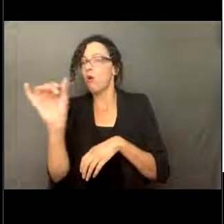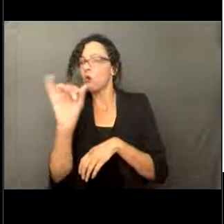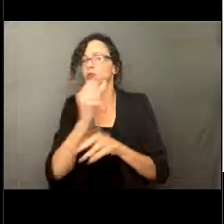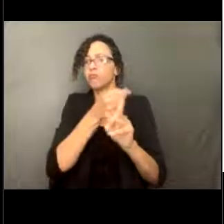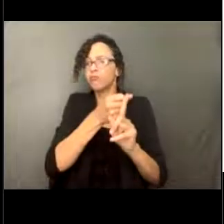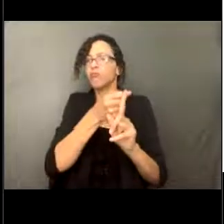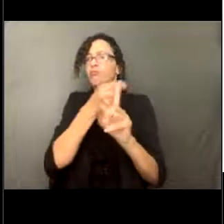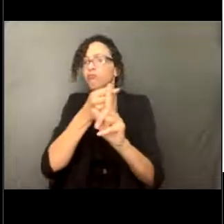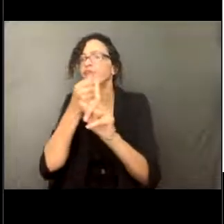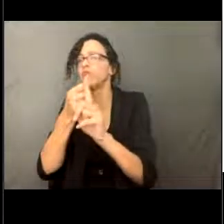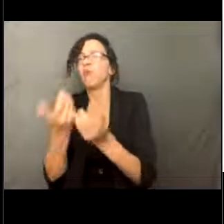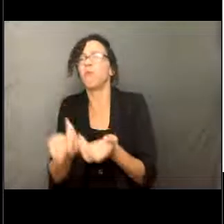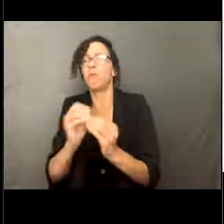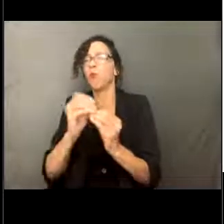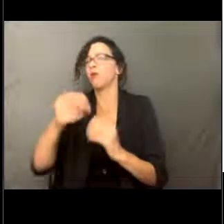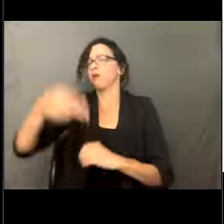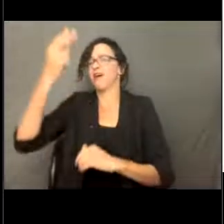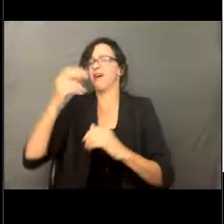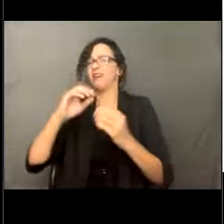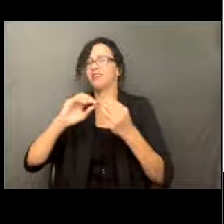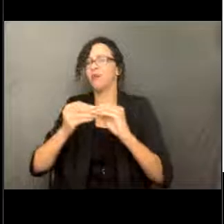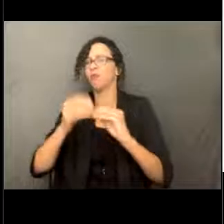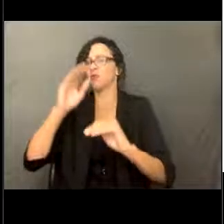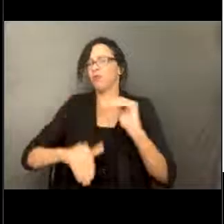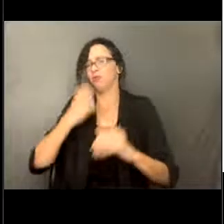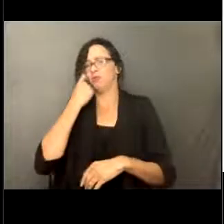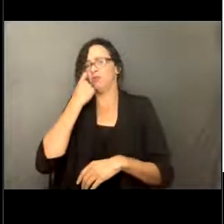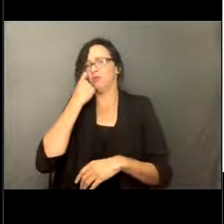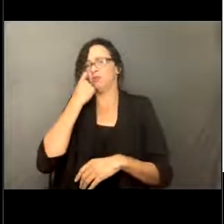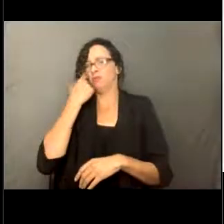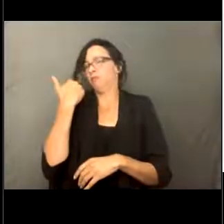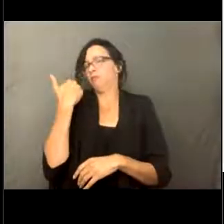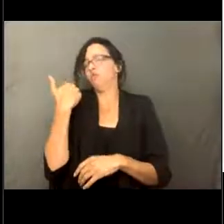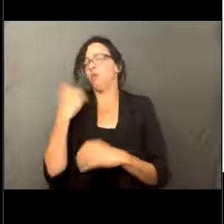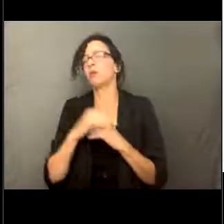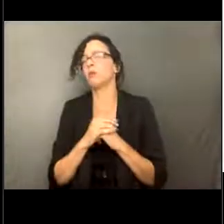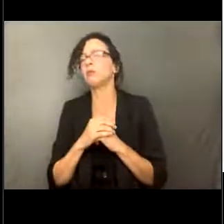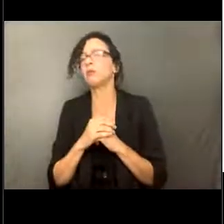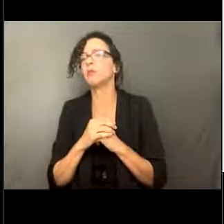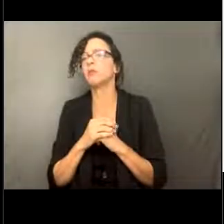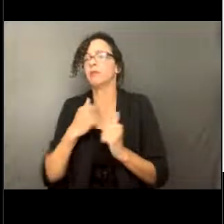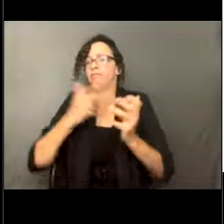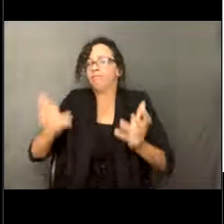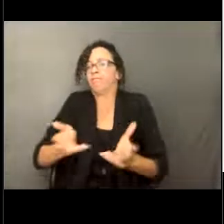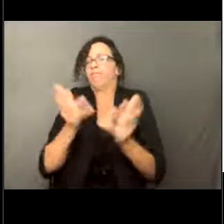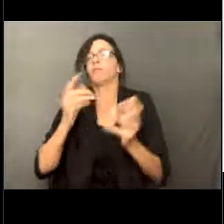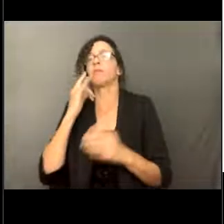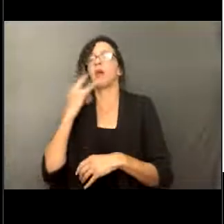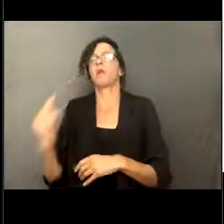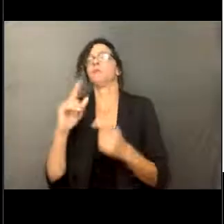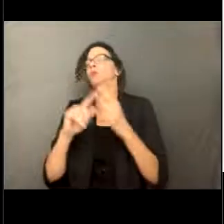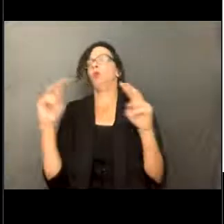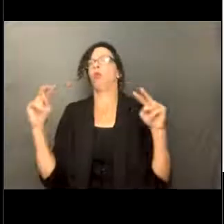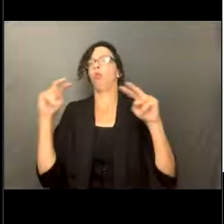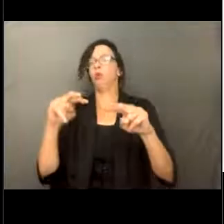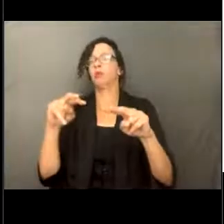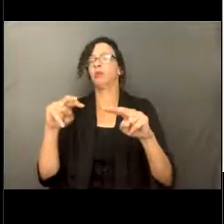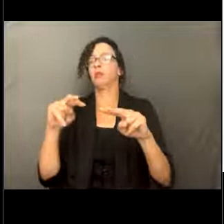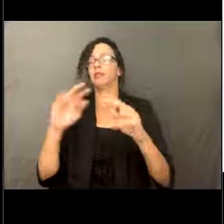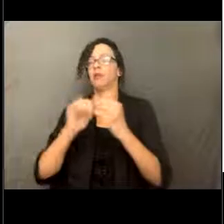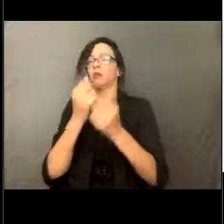I'm committed, and I know Caltrans is committed to reducing all fatalities and serious injuries on California roadways. We've committed to doing